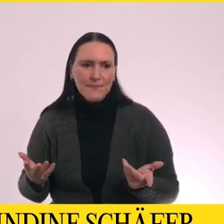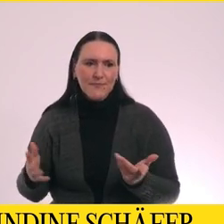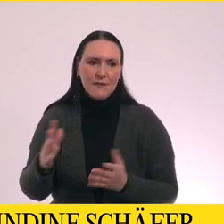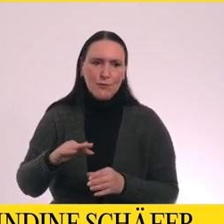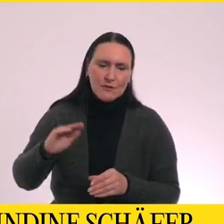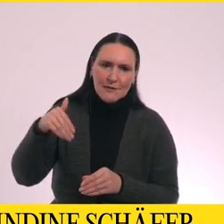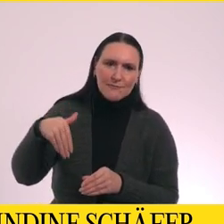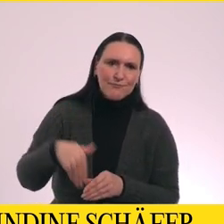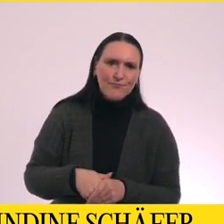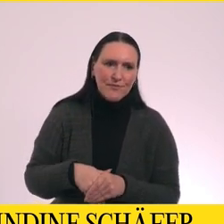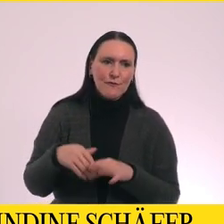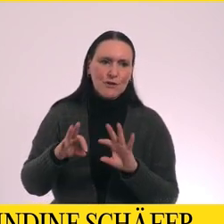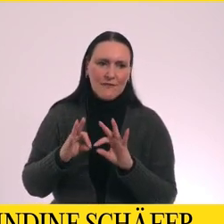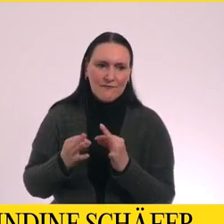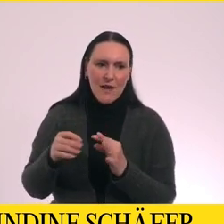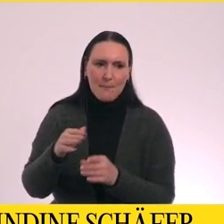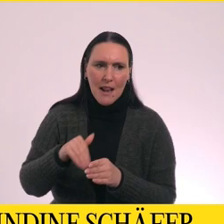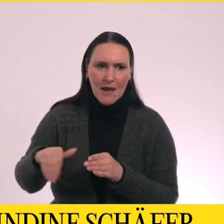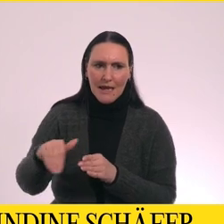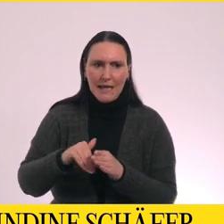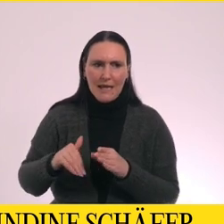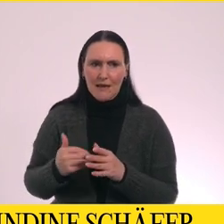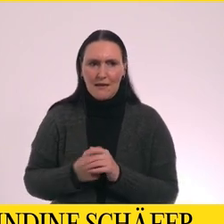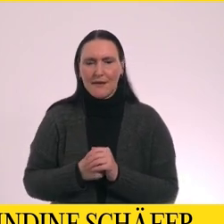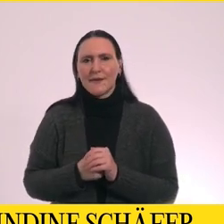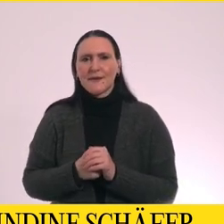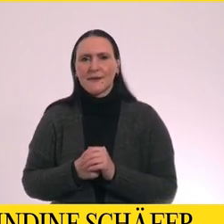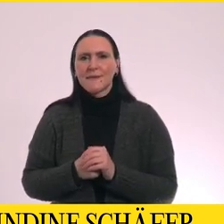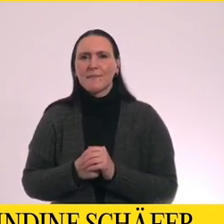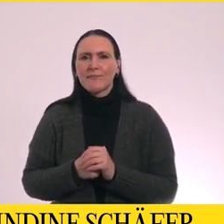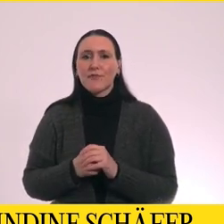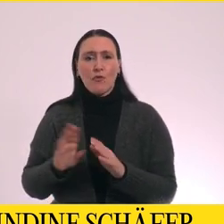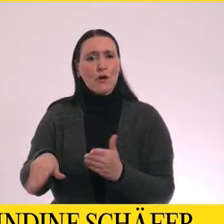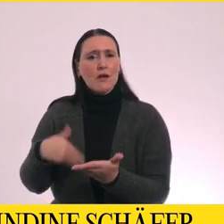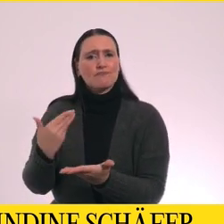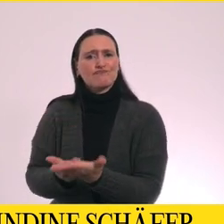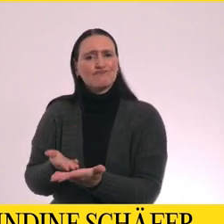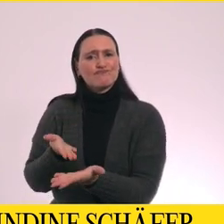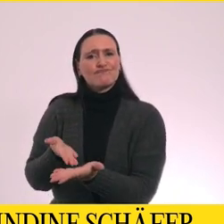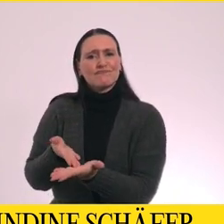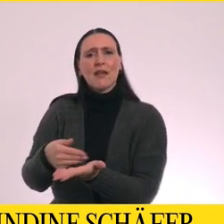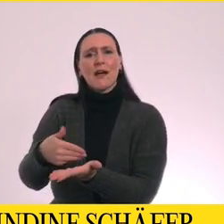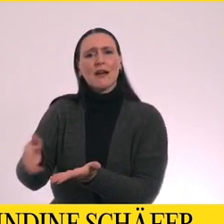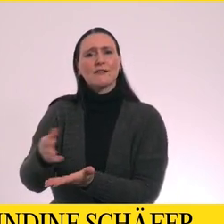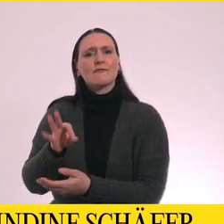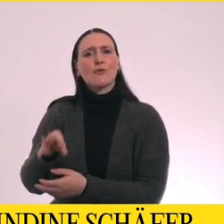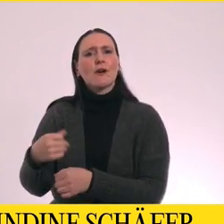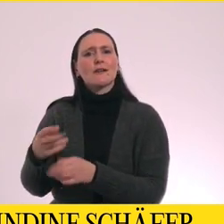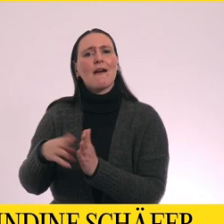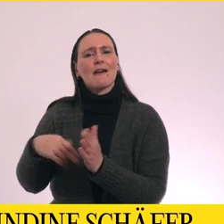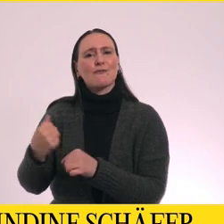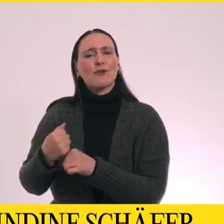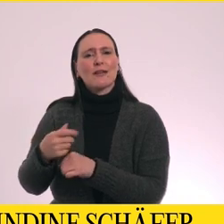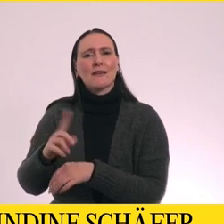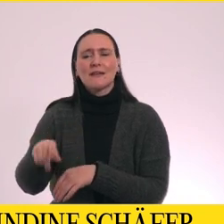as much and as important and as integral to Project Artworks. We can't operate without the contributions of everyone